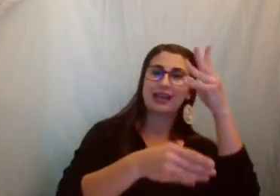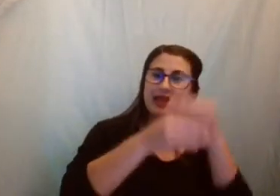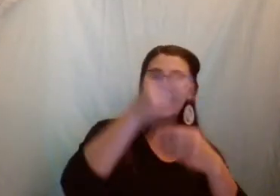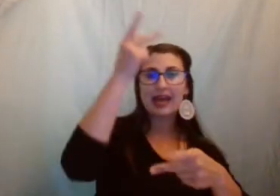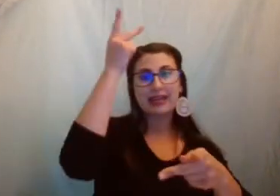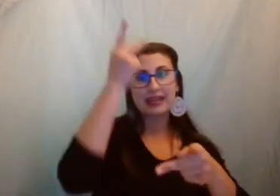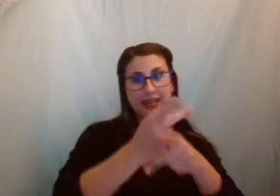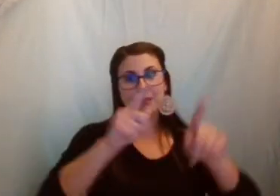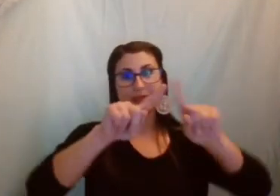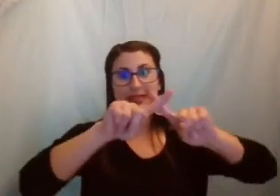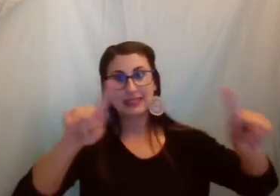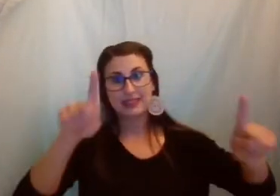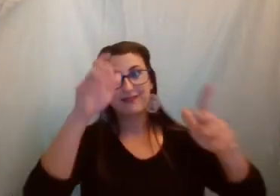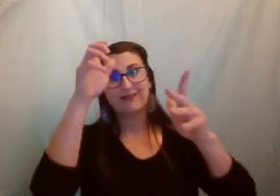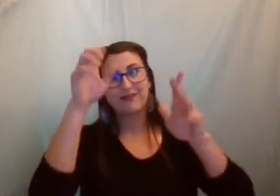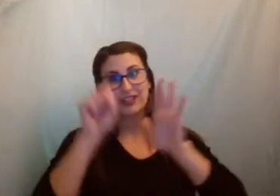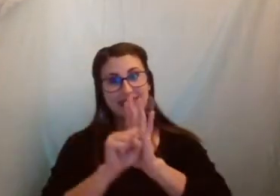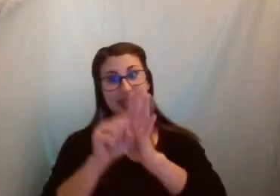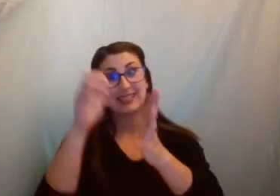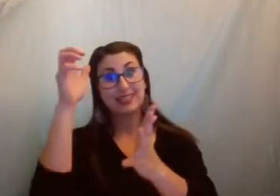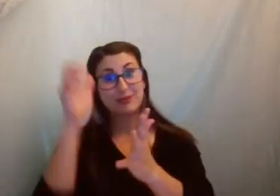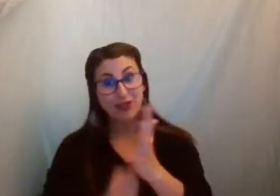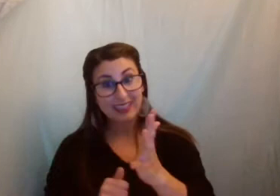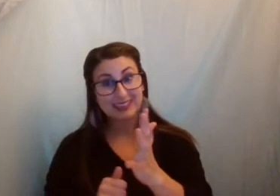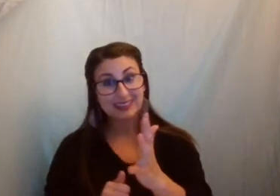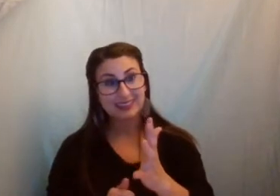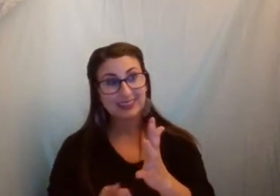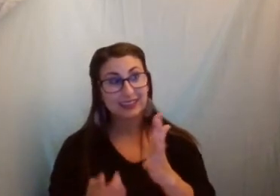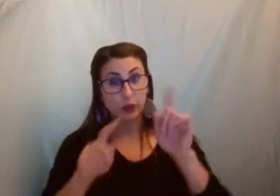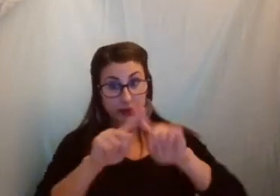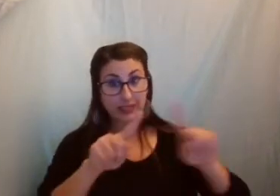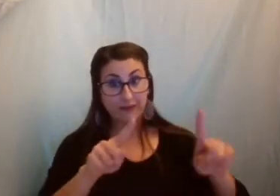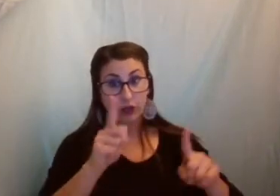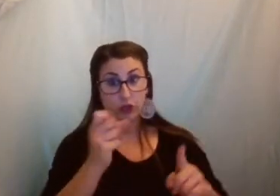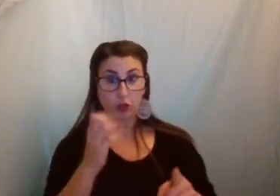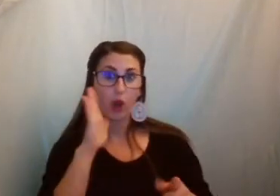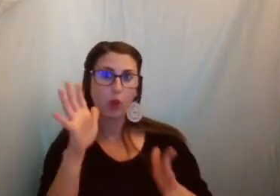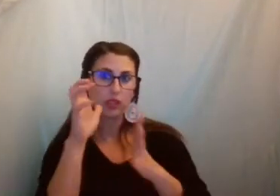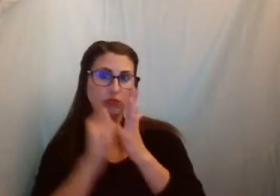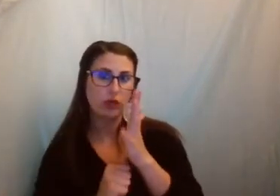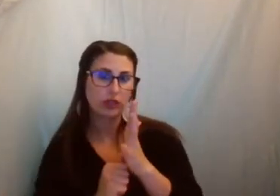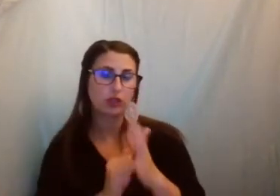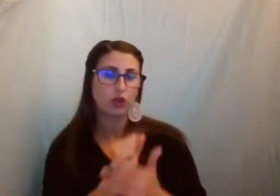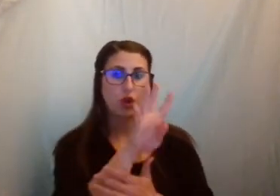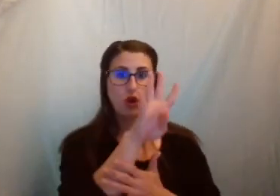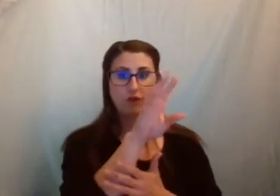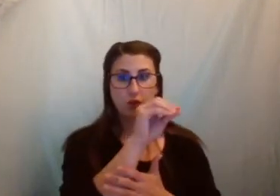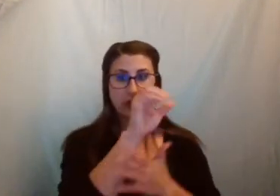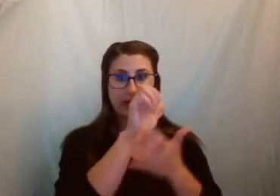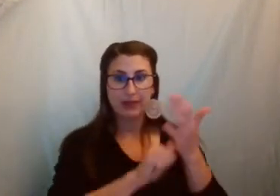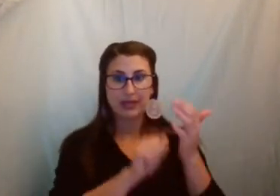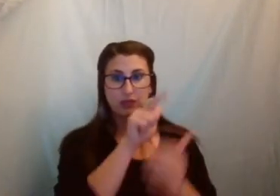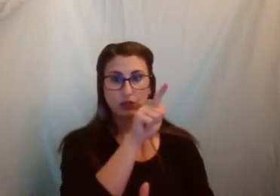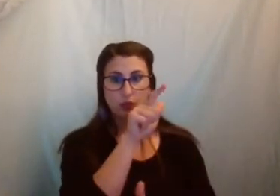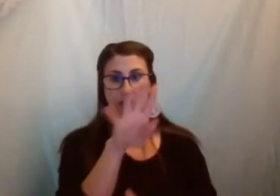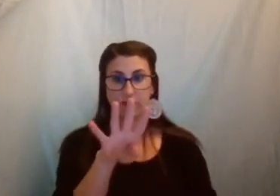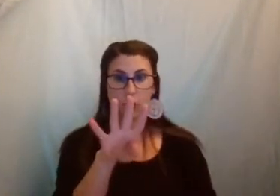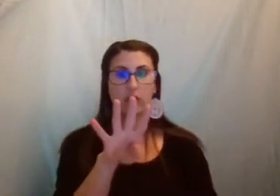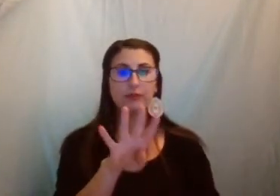keep, different sign, subtract. So I'm going to subtract in this case. So 40 minus